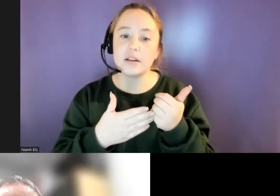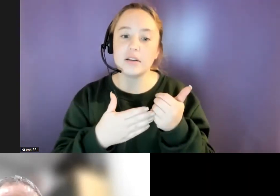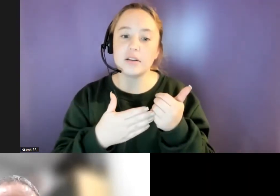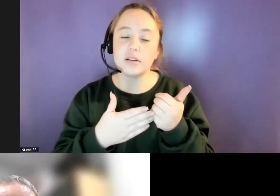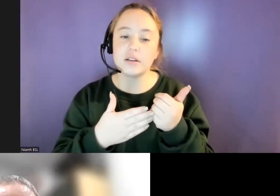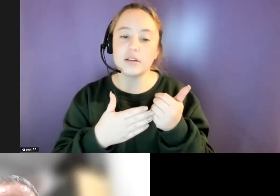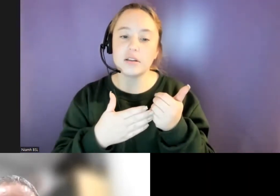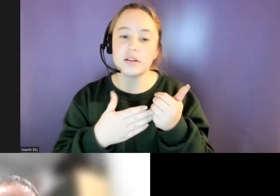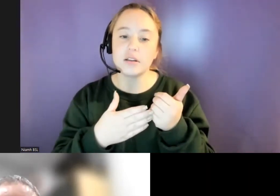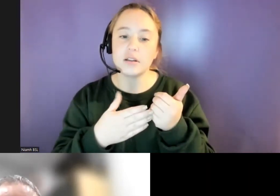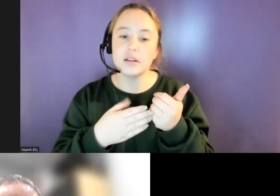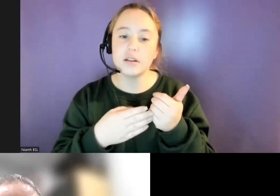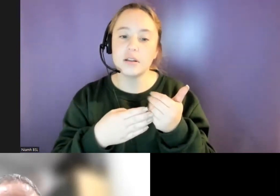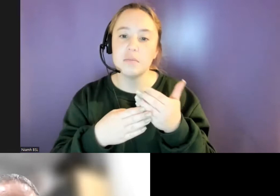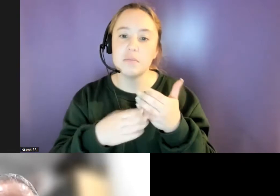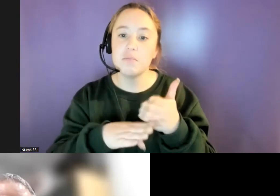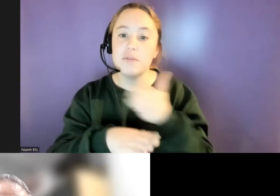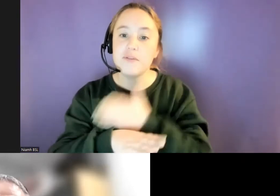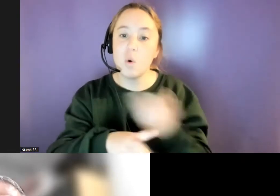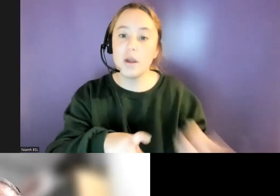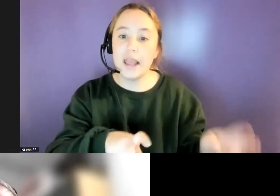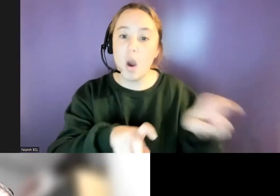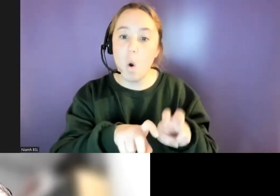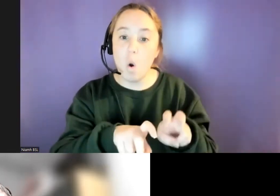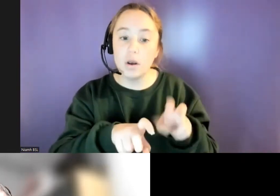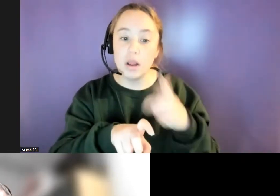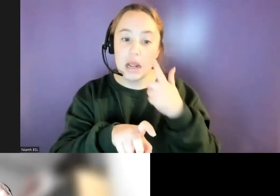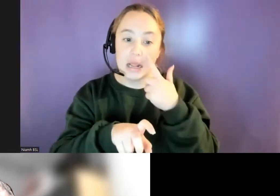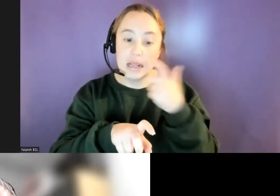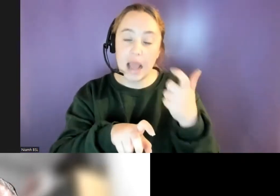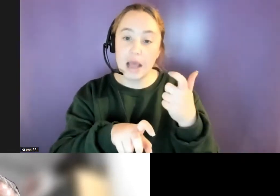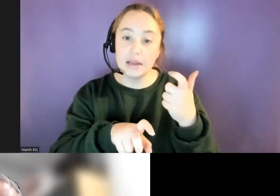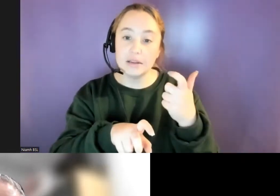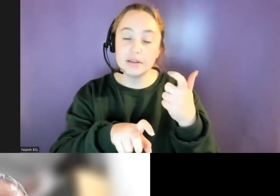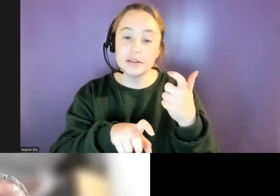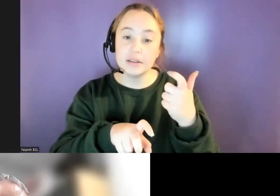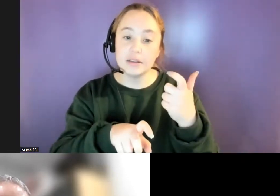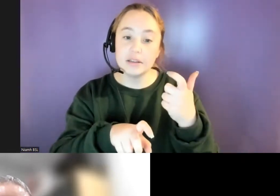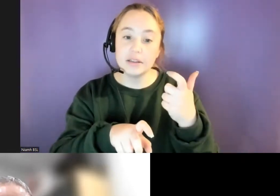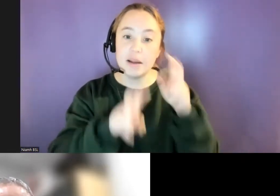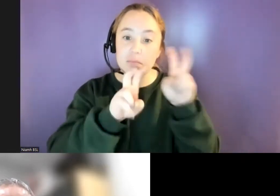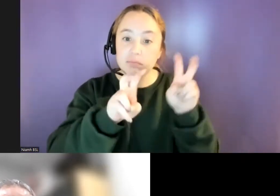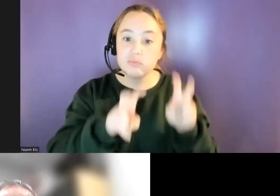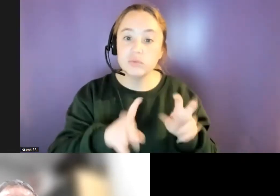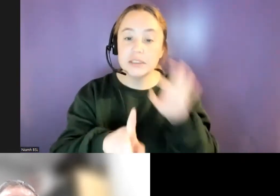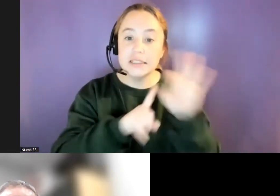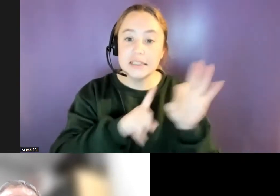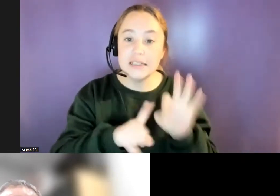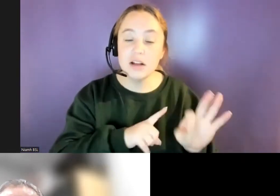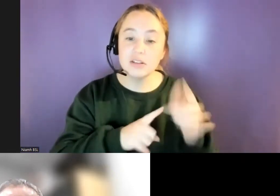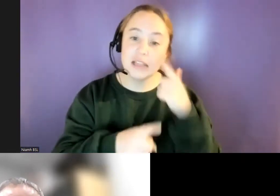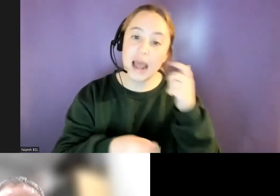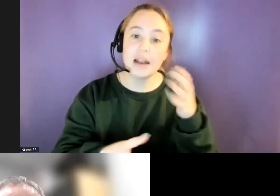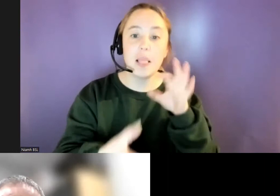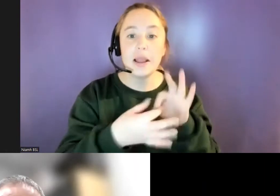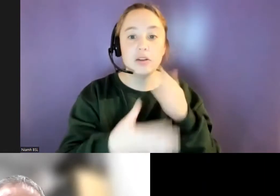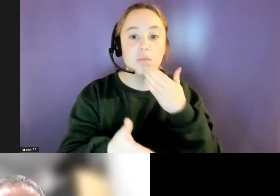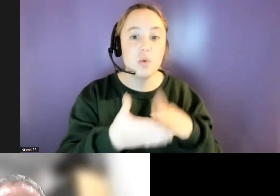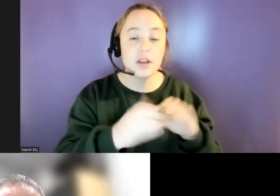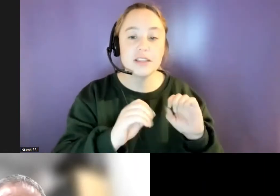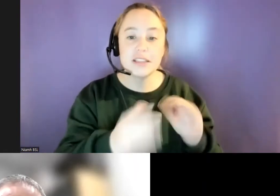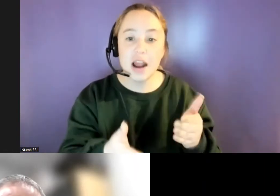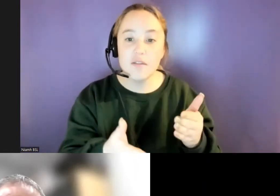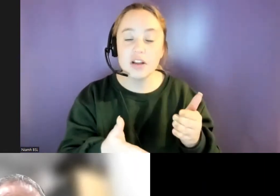requirements they need to, if they need to be met at the terminal. We can link it to the booking service. They can describe what